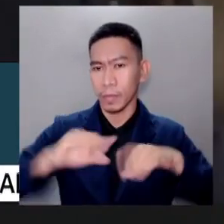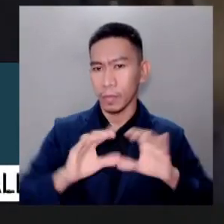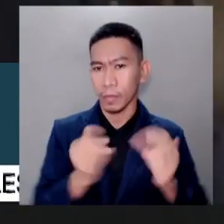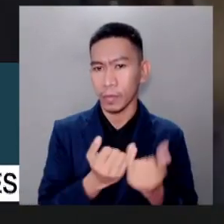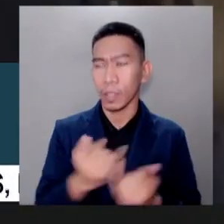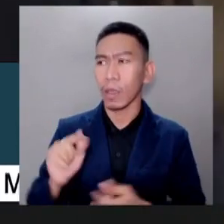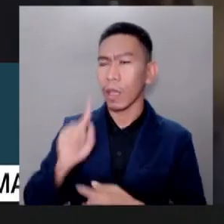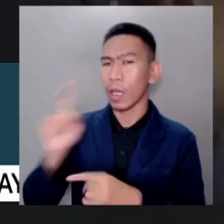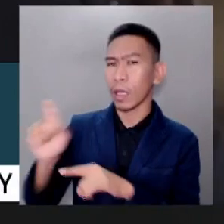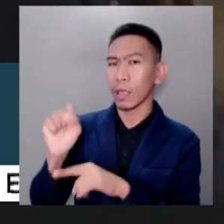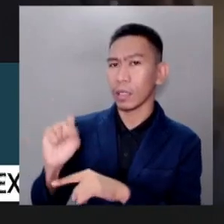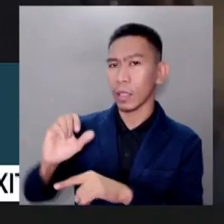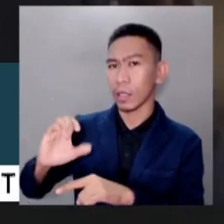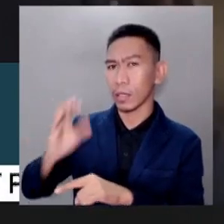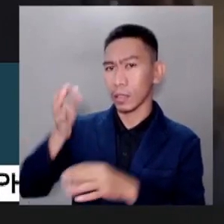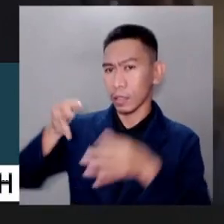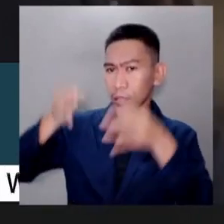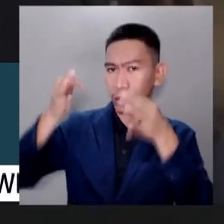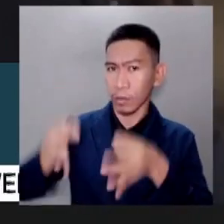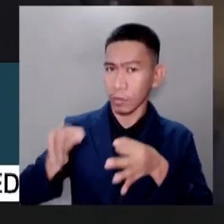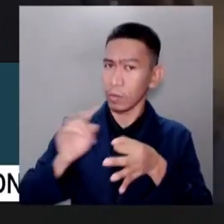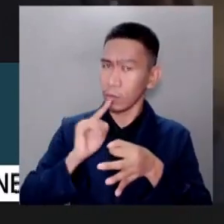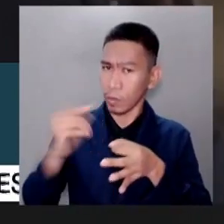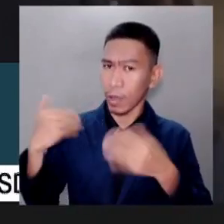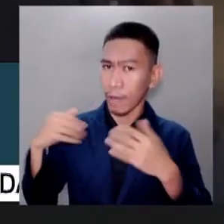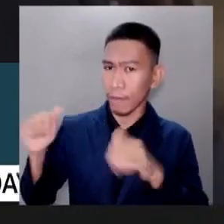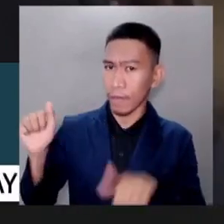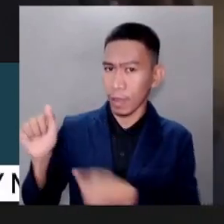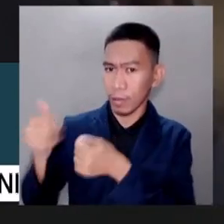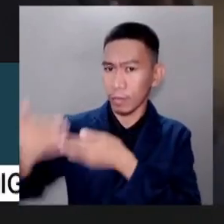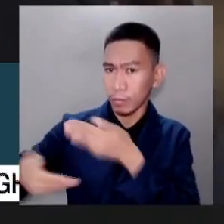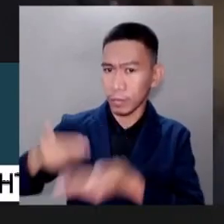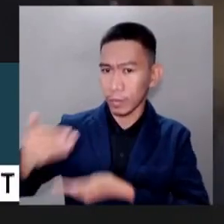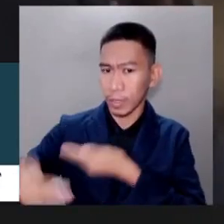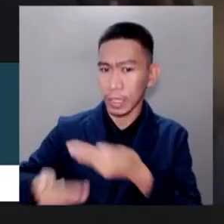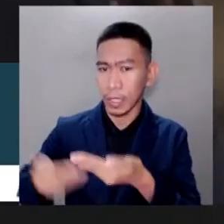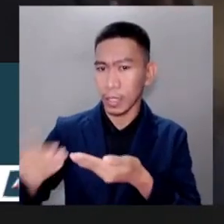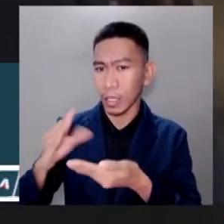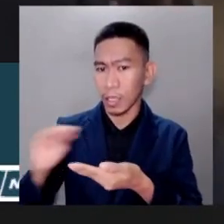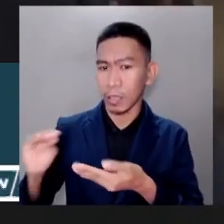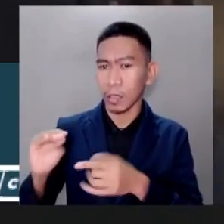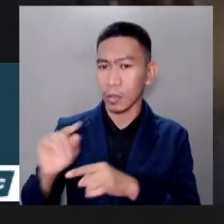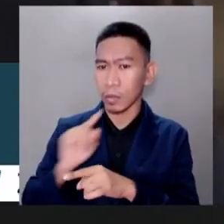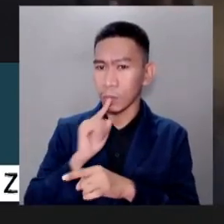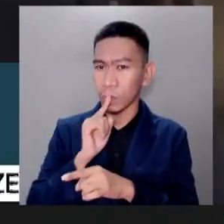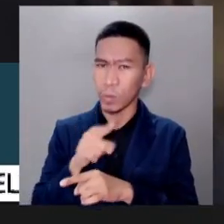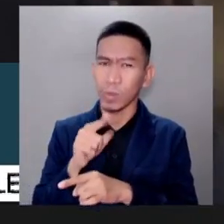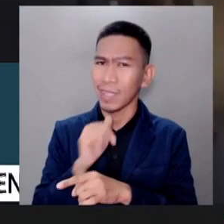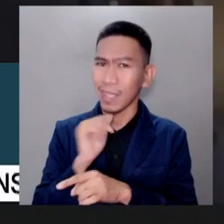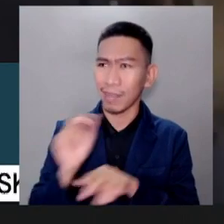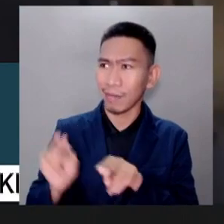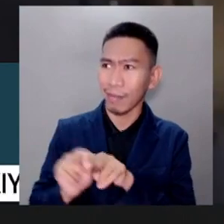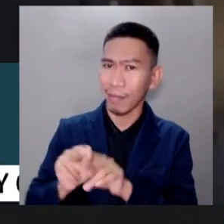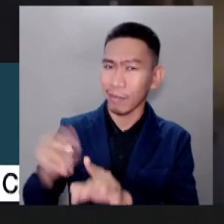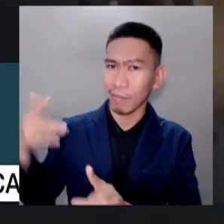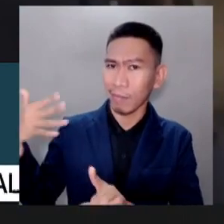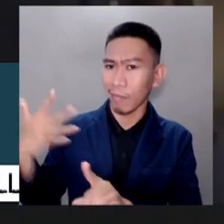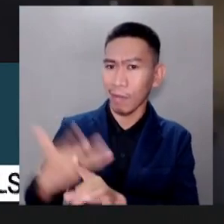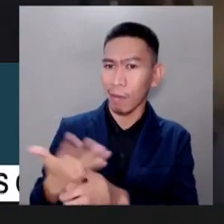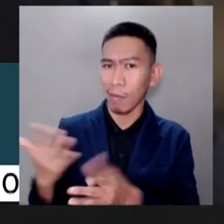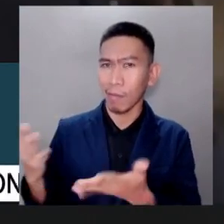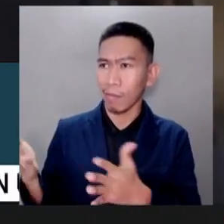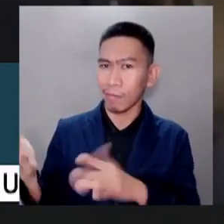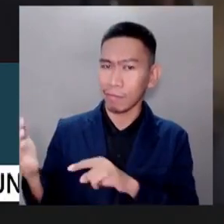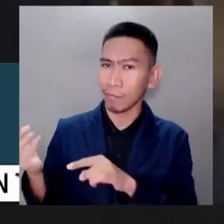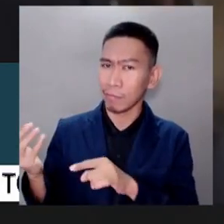decision was properly done. And in our view, it was irregular, highly irregular, because we were not given due